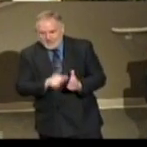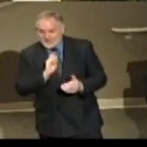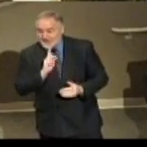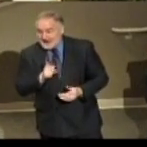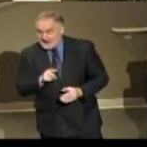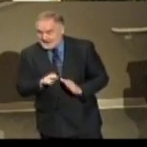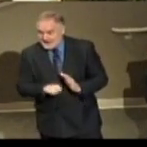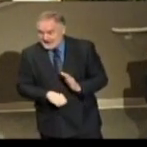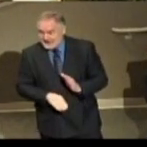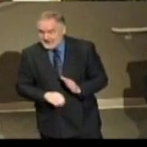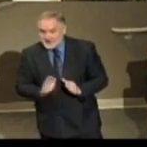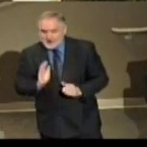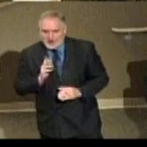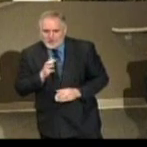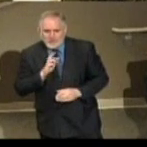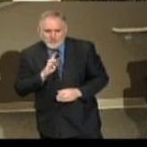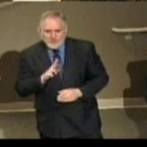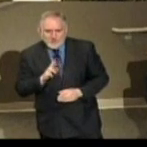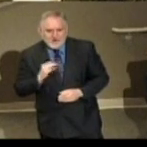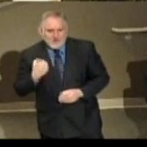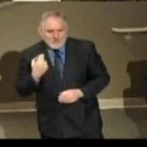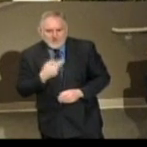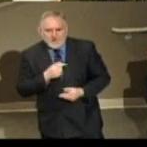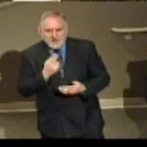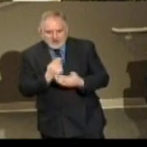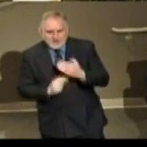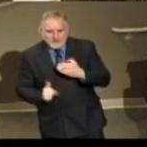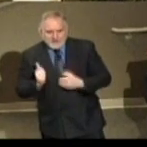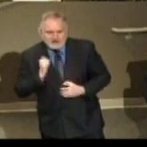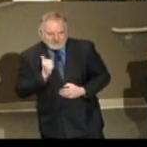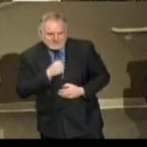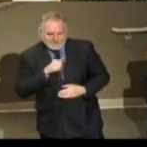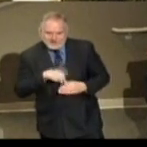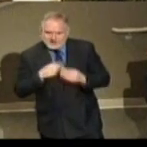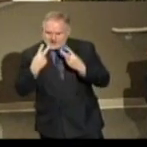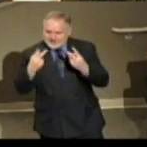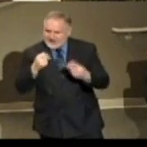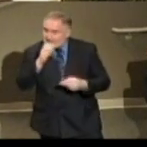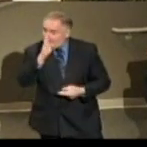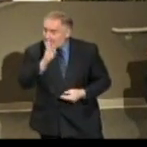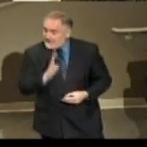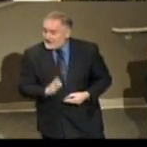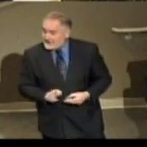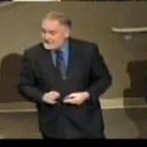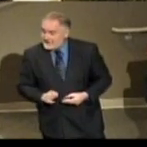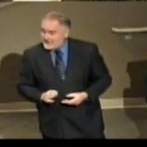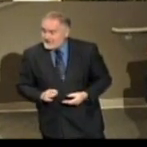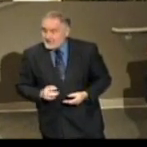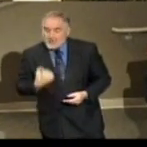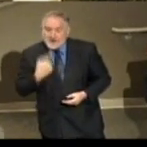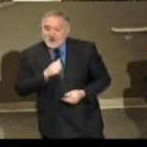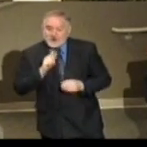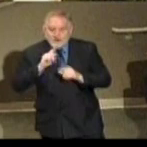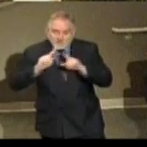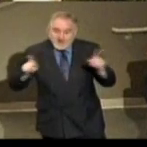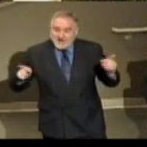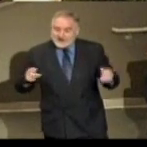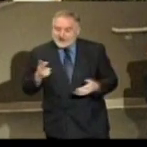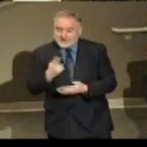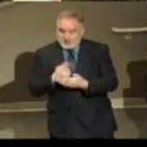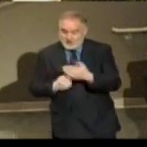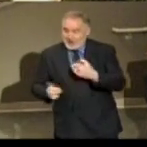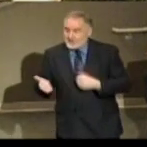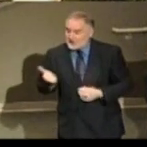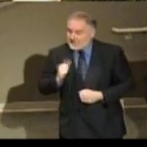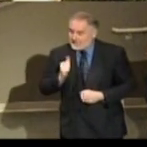lives is, are we humbling ourselves in the sight of God? Now that command, humble yourself in the sight of God, is